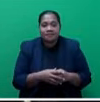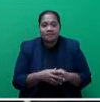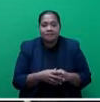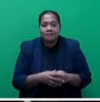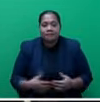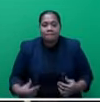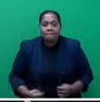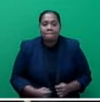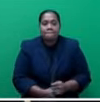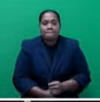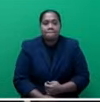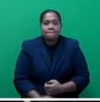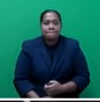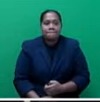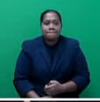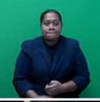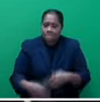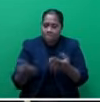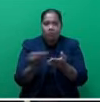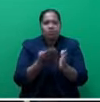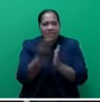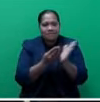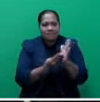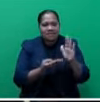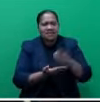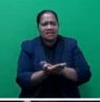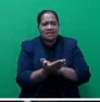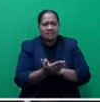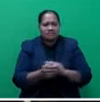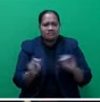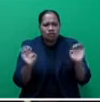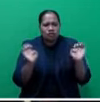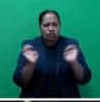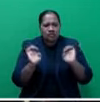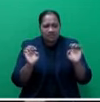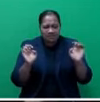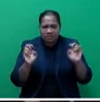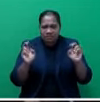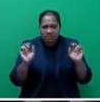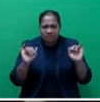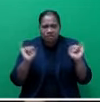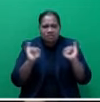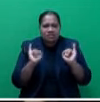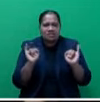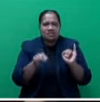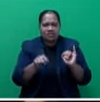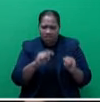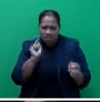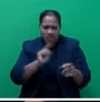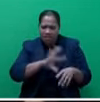get the bills under urgency, everything must be rushed, and also within an